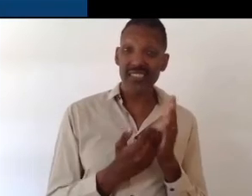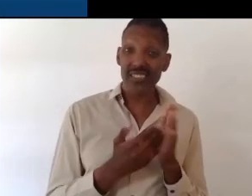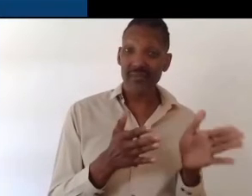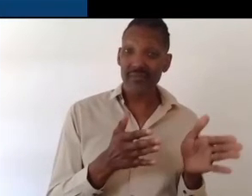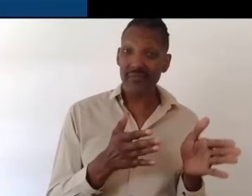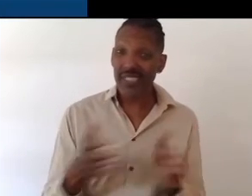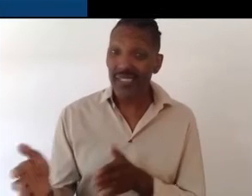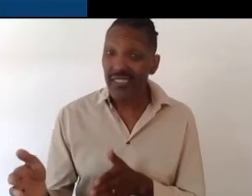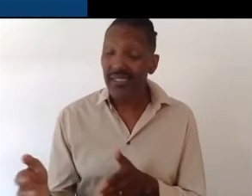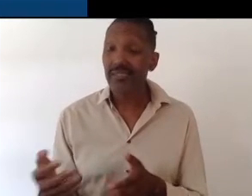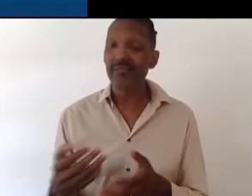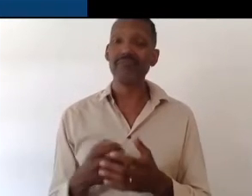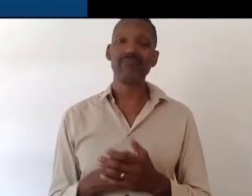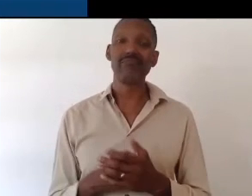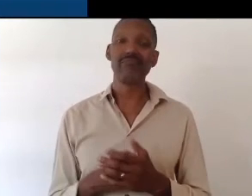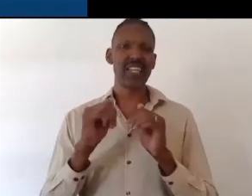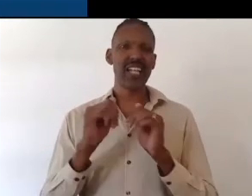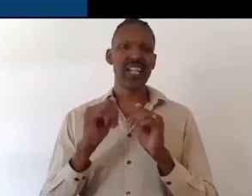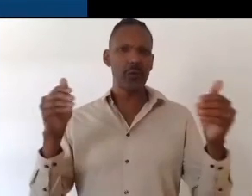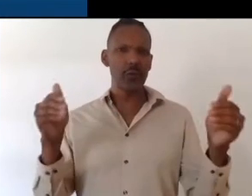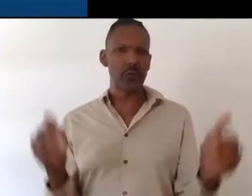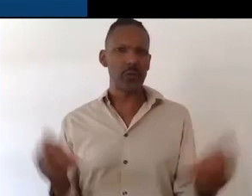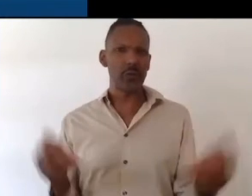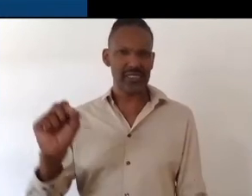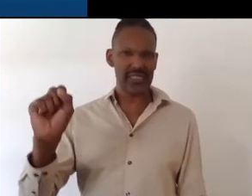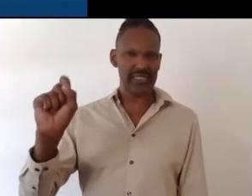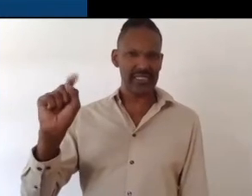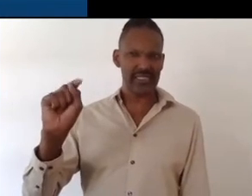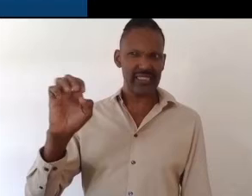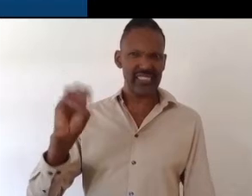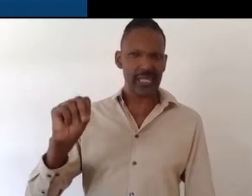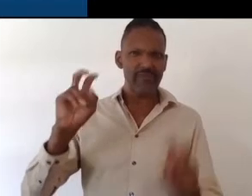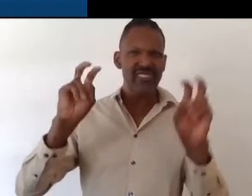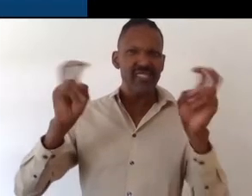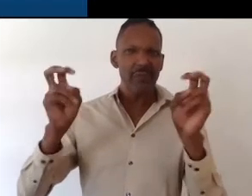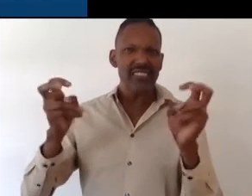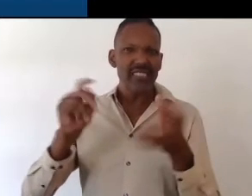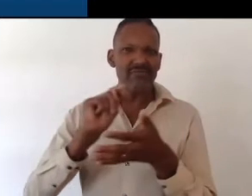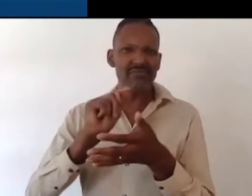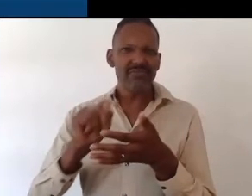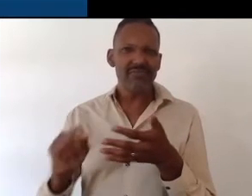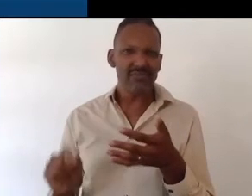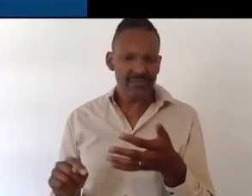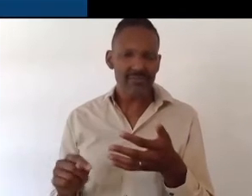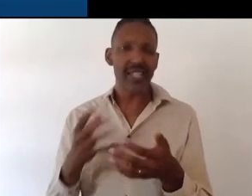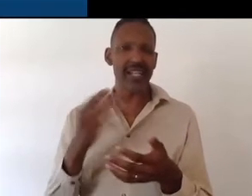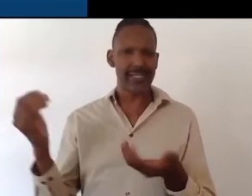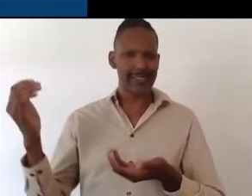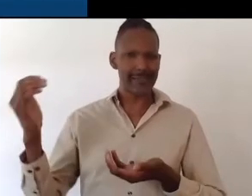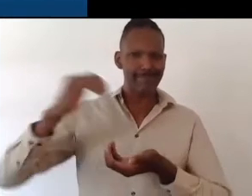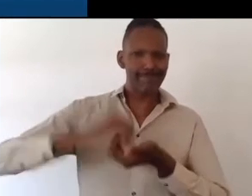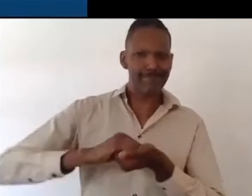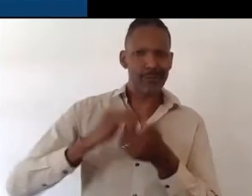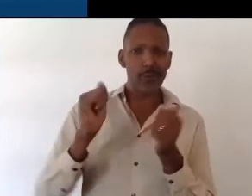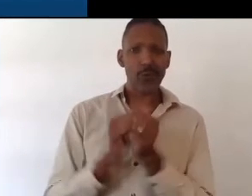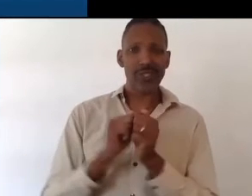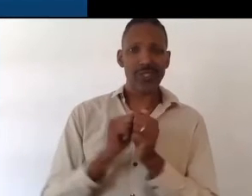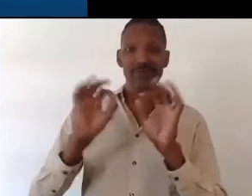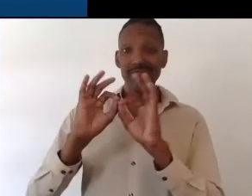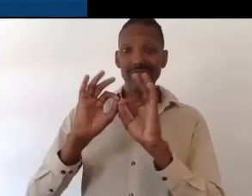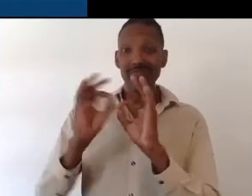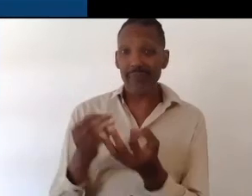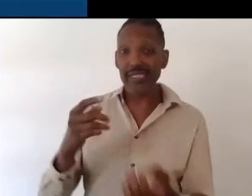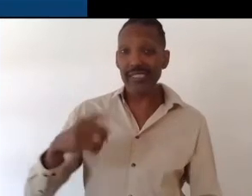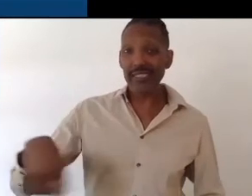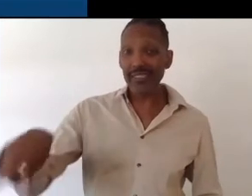introducing STEM topics, and partnering with families so that your child's IEP goals can be